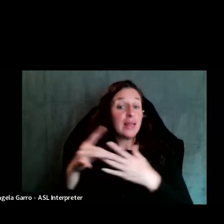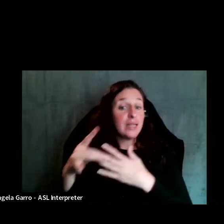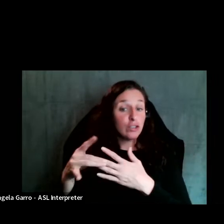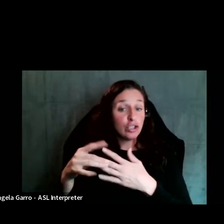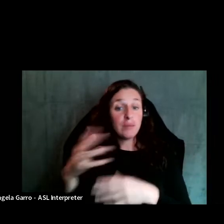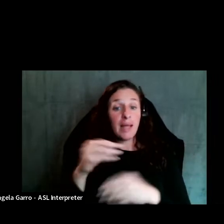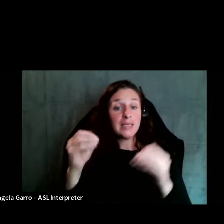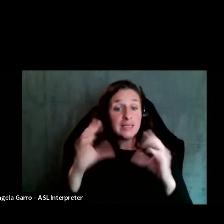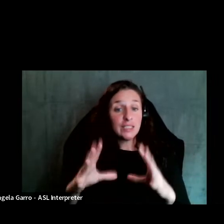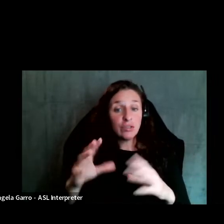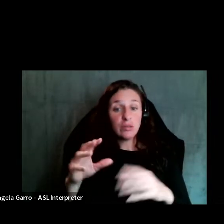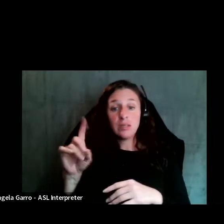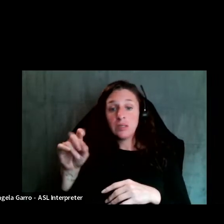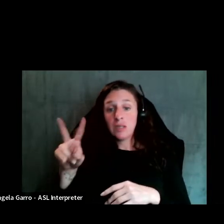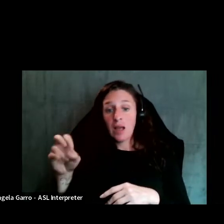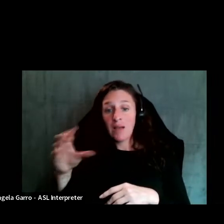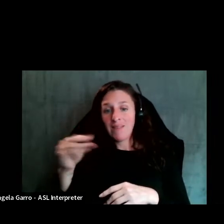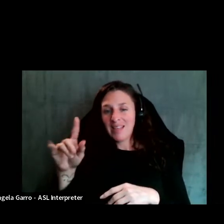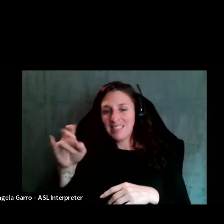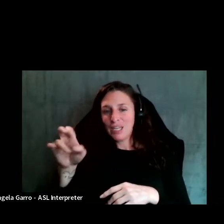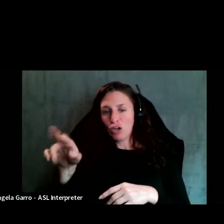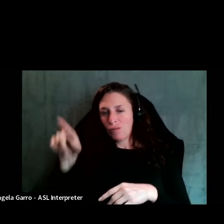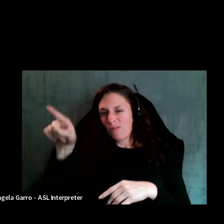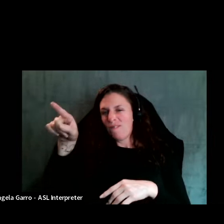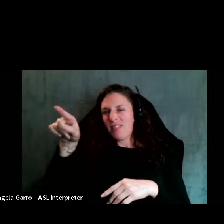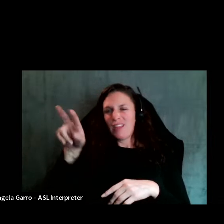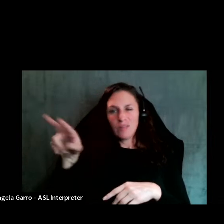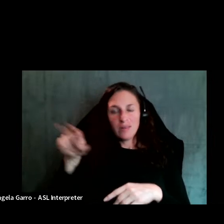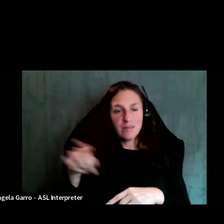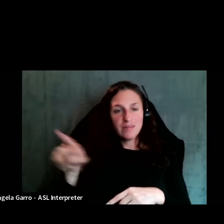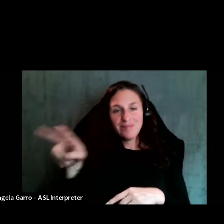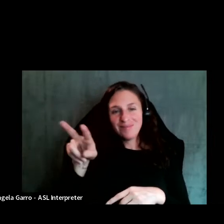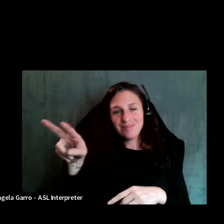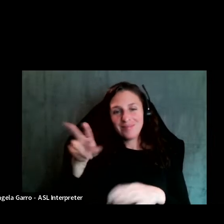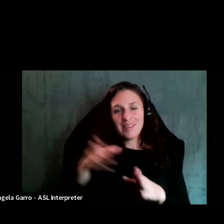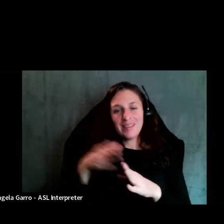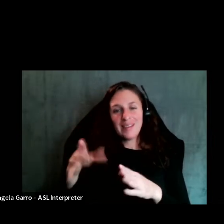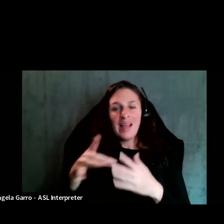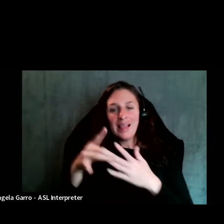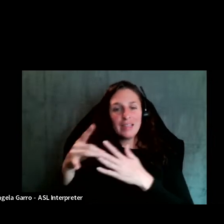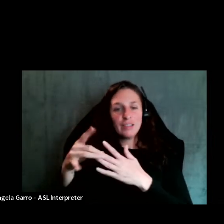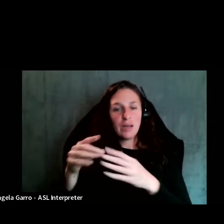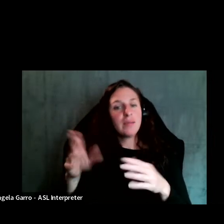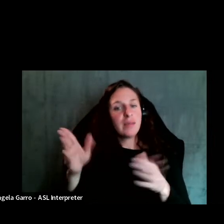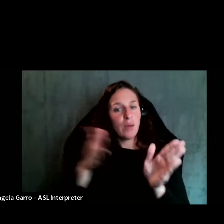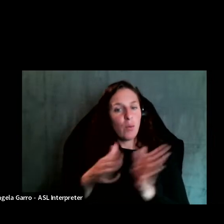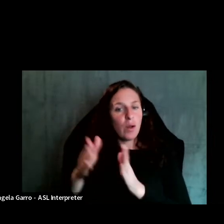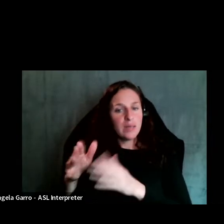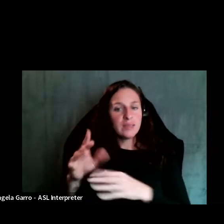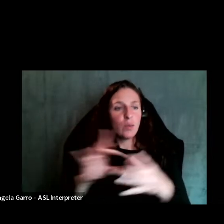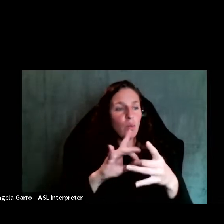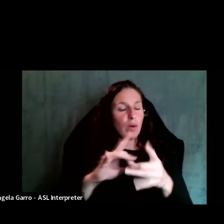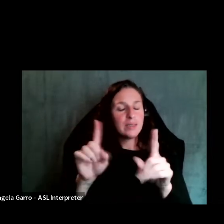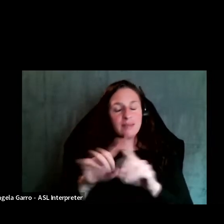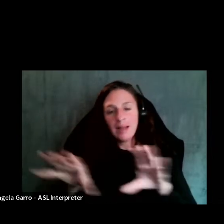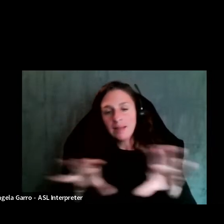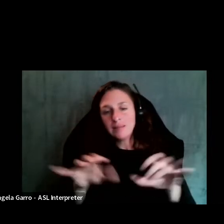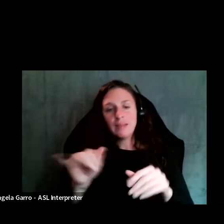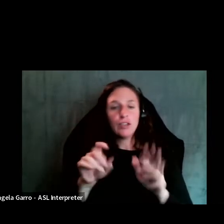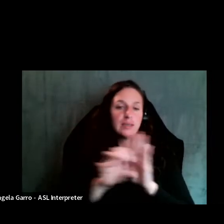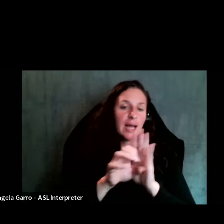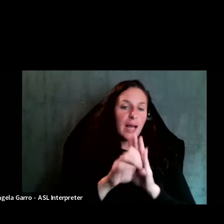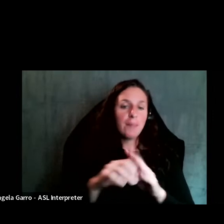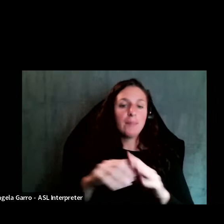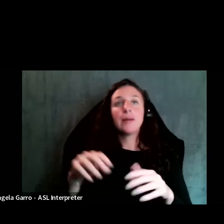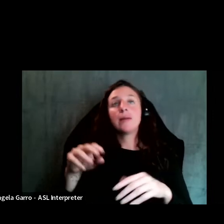our teachers, Ms. Dove and Ms. Zinker over there, who alongside leadership organized this, coordinated different activities. For example, on Monday, there was